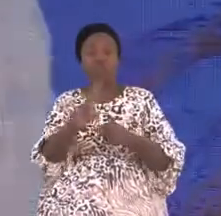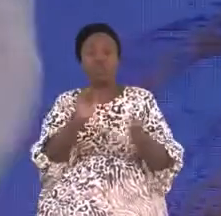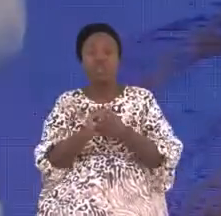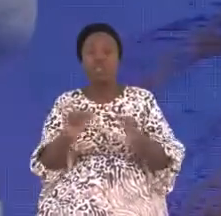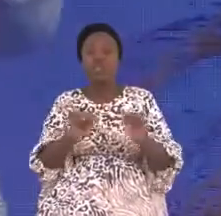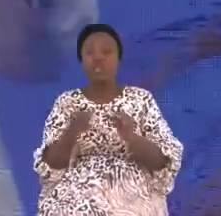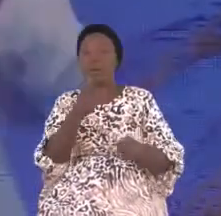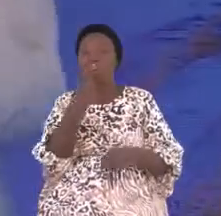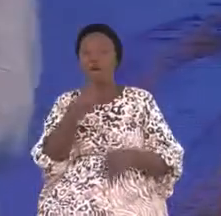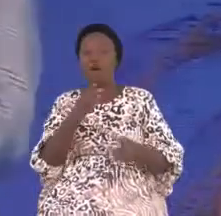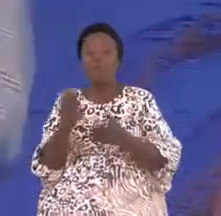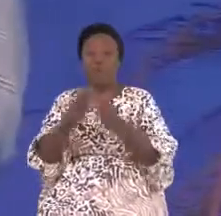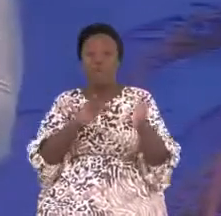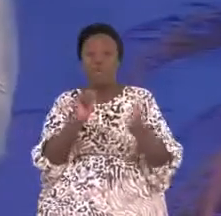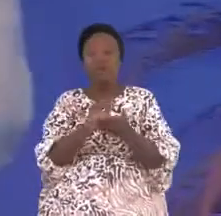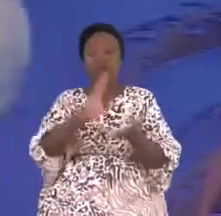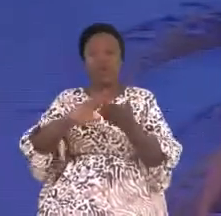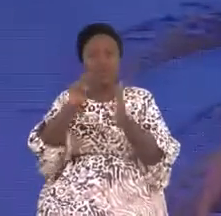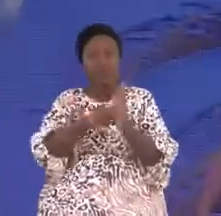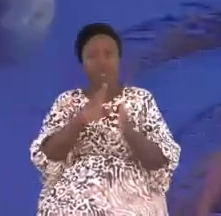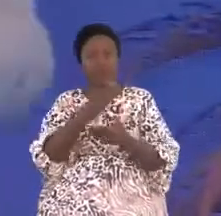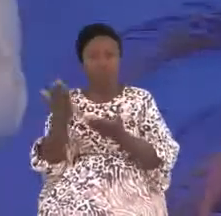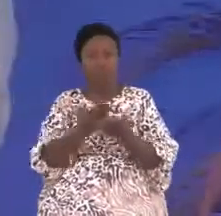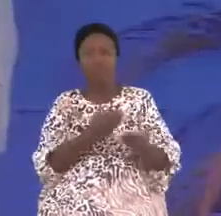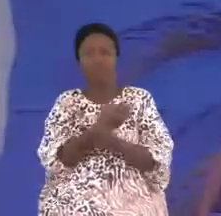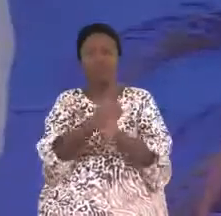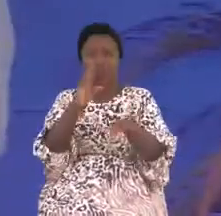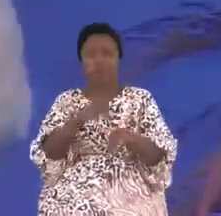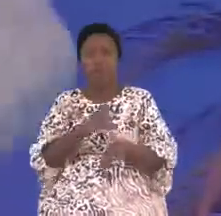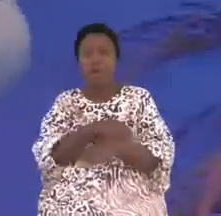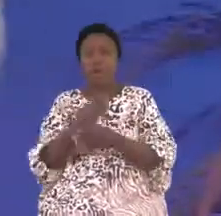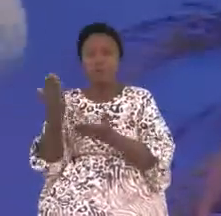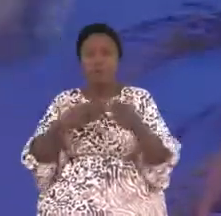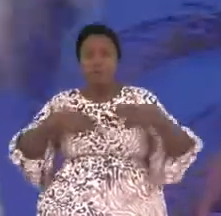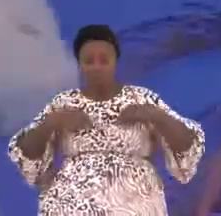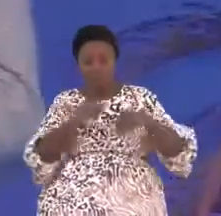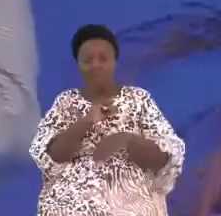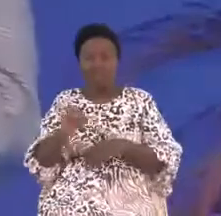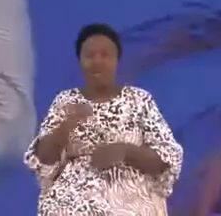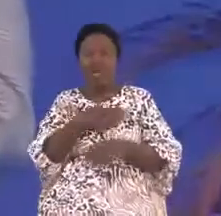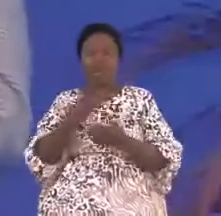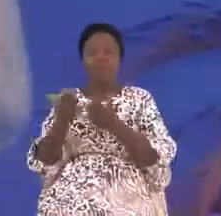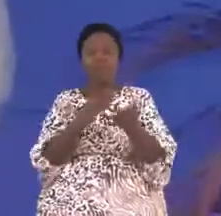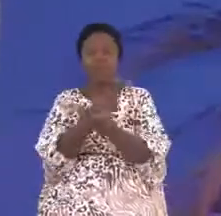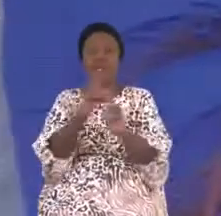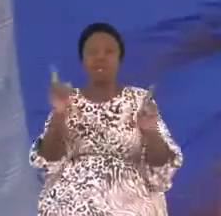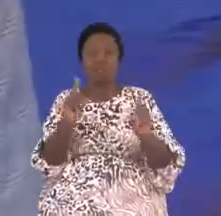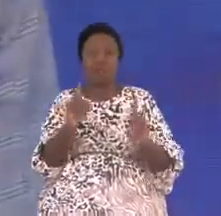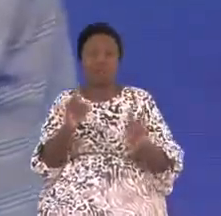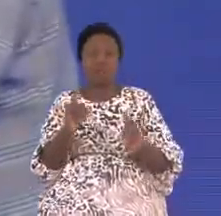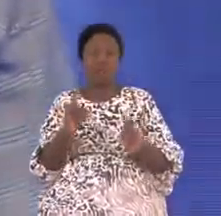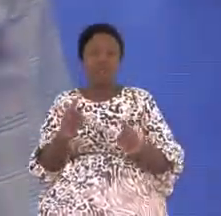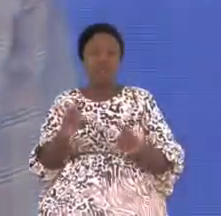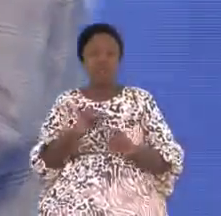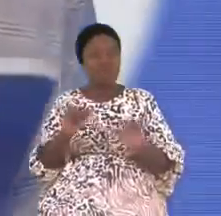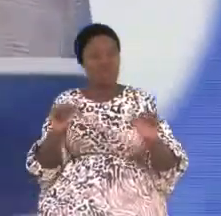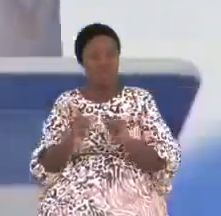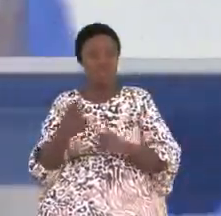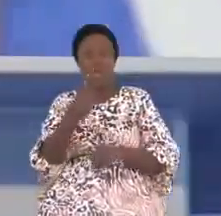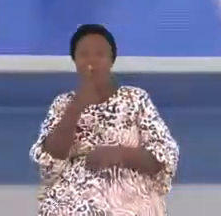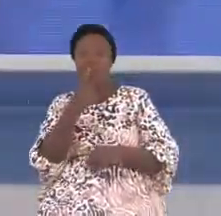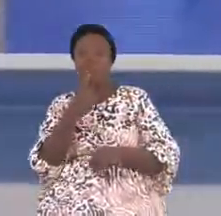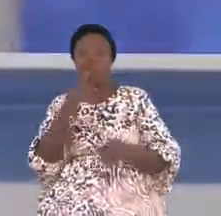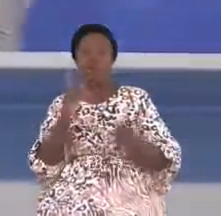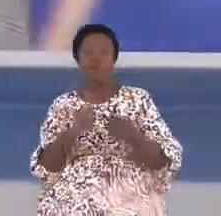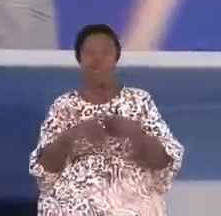and to bring freedom and to bring healing and to bring deliverance the same mouth that